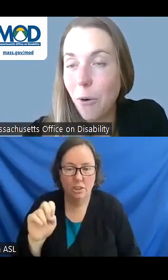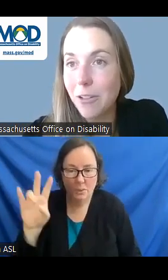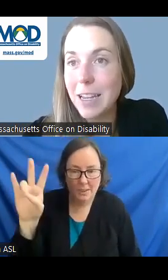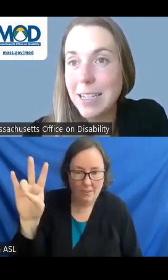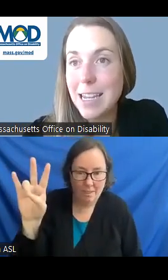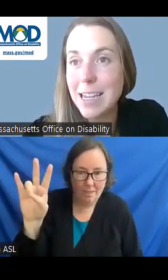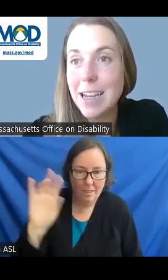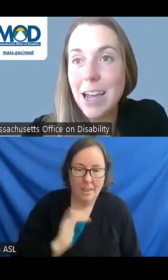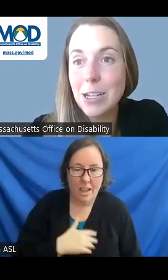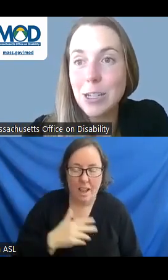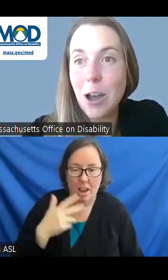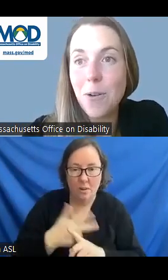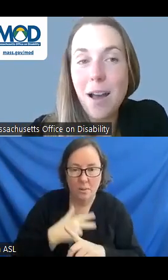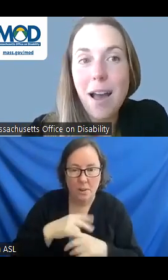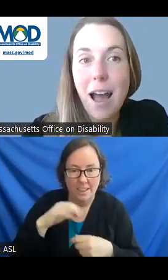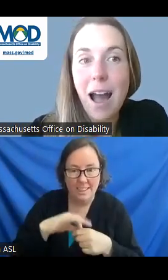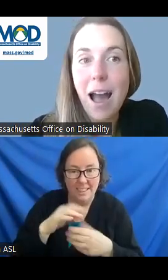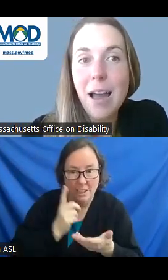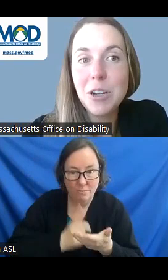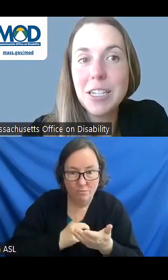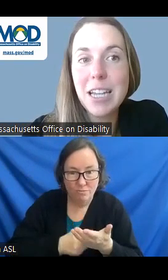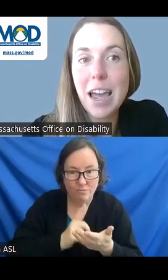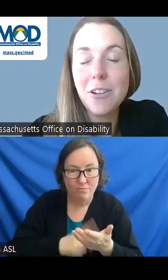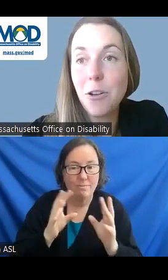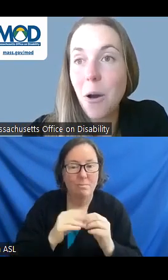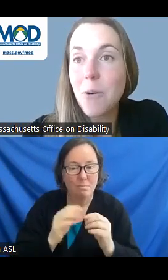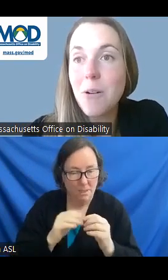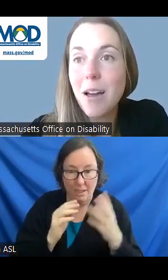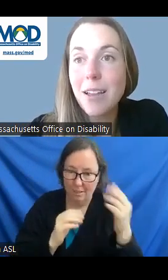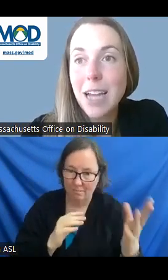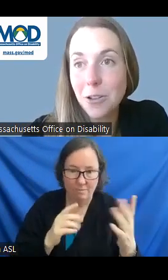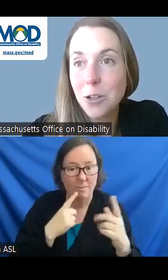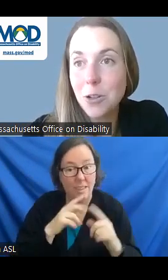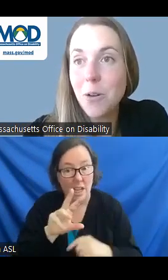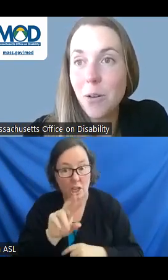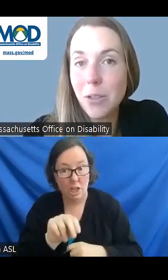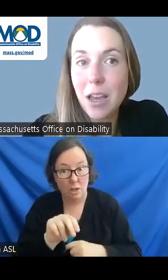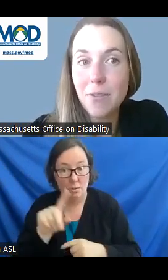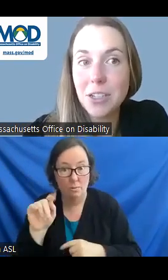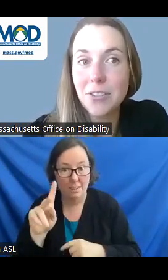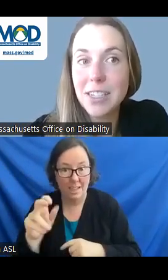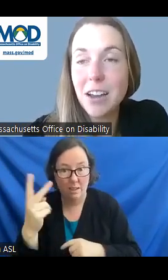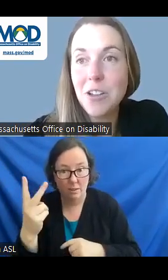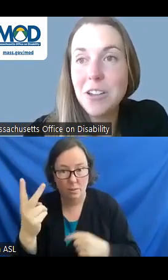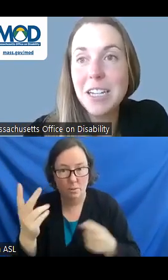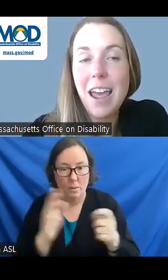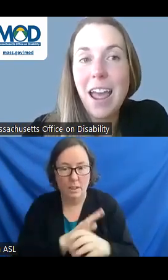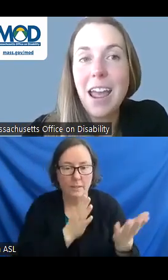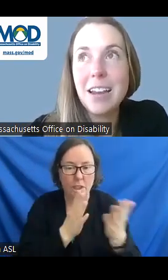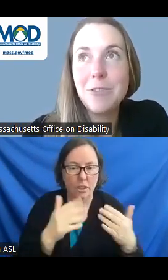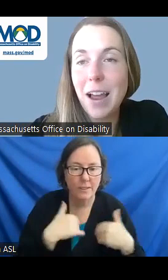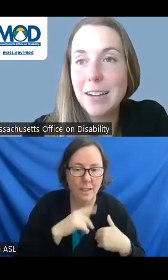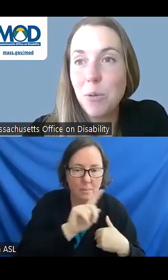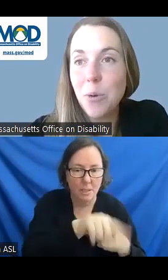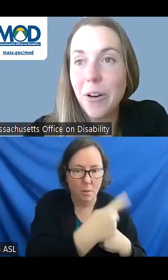our quarterly tea. So I'm going to say no, Title II only covers service animals. And